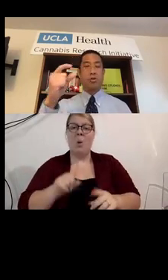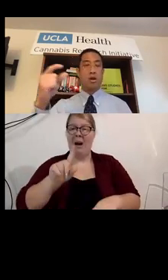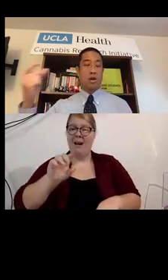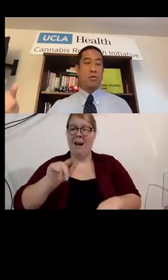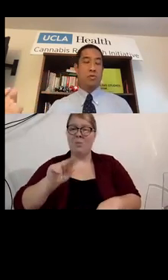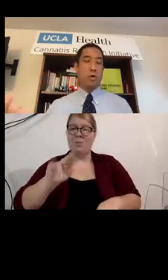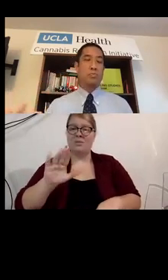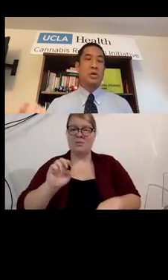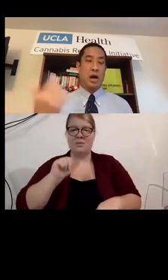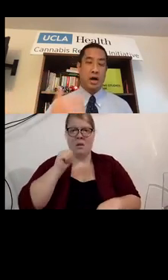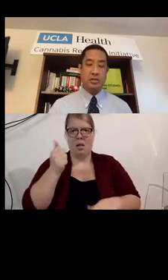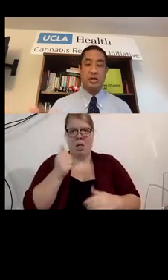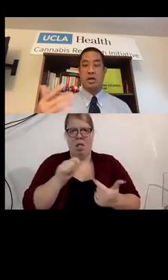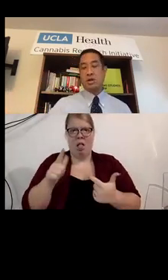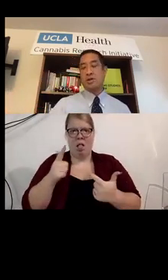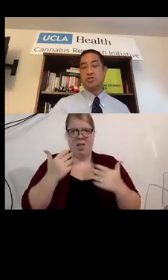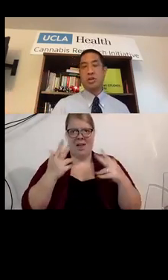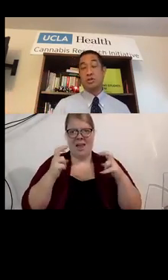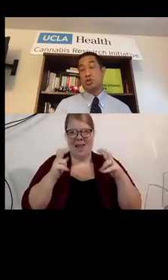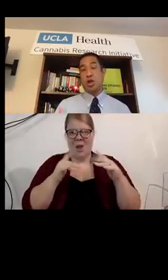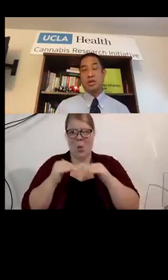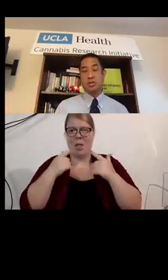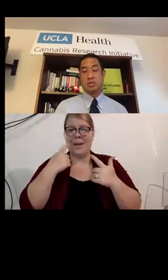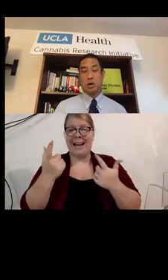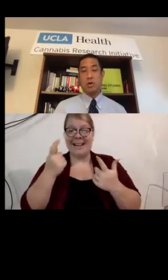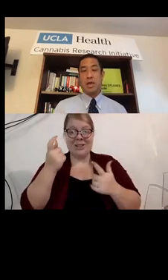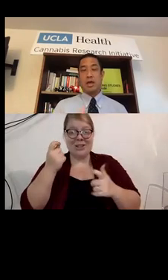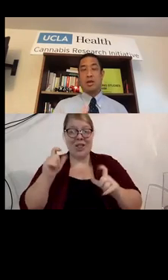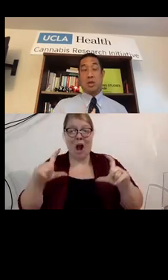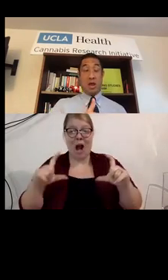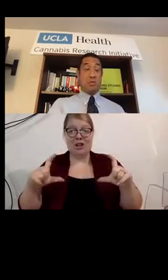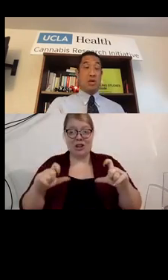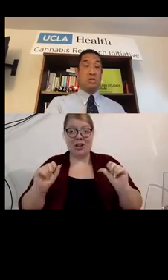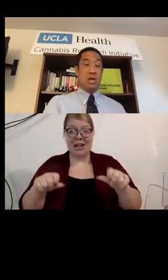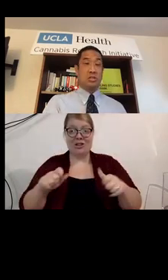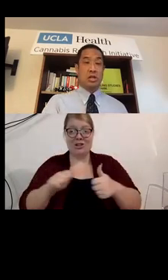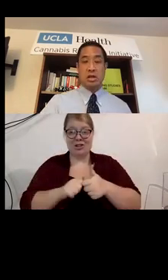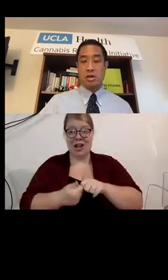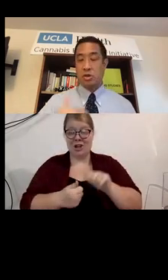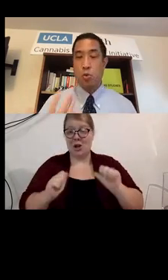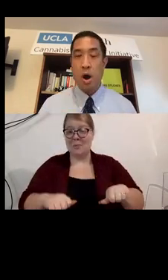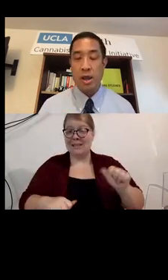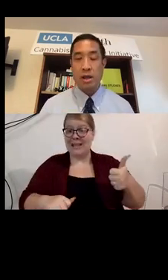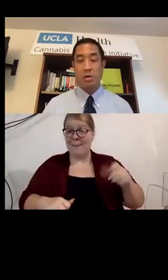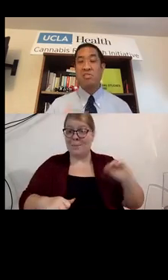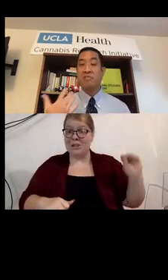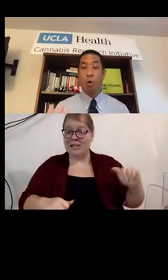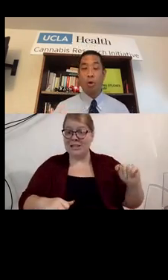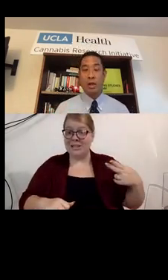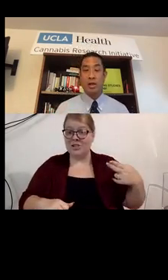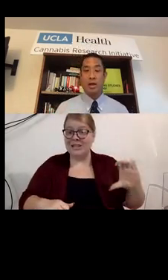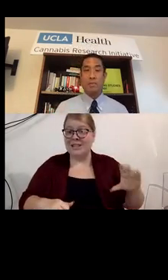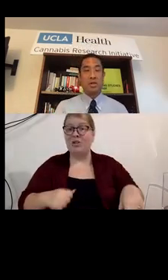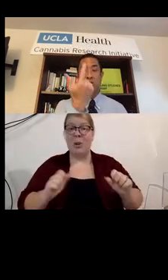all created equal, of course, because concentration changes. So it could be 10% THC, it could be 20, it could be